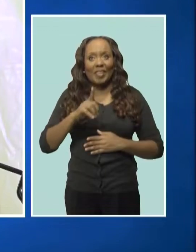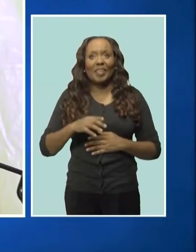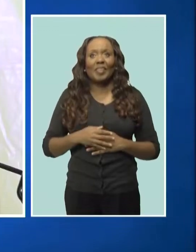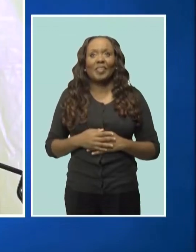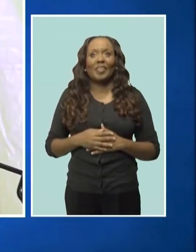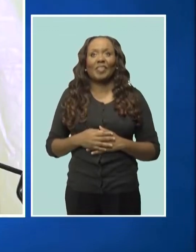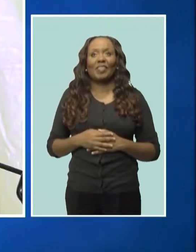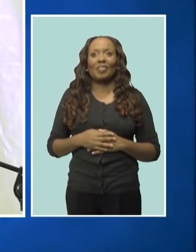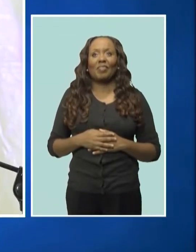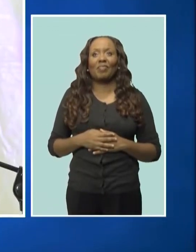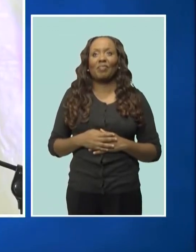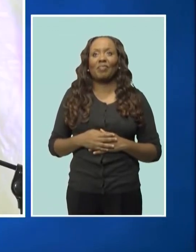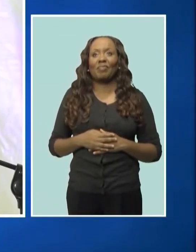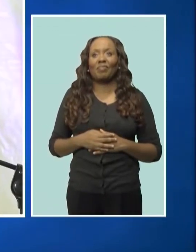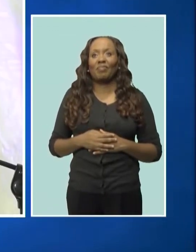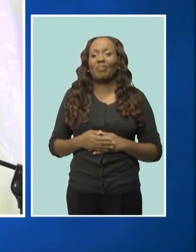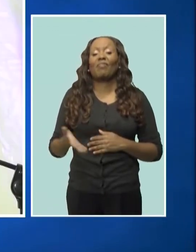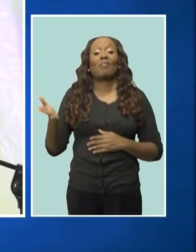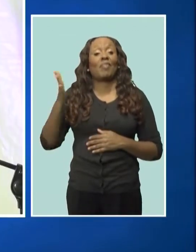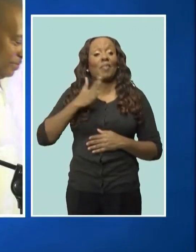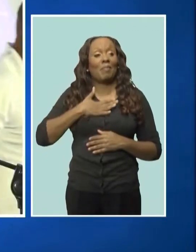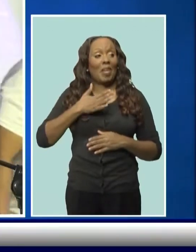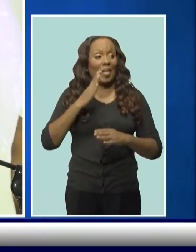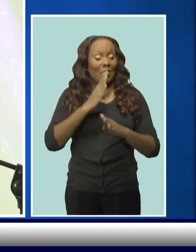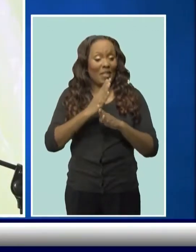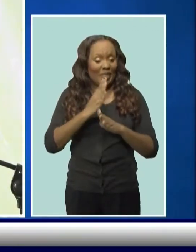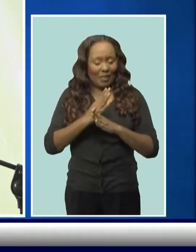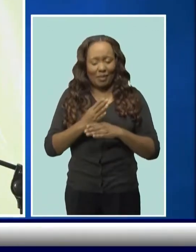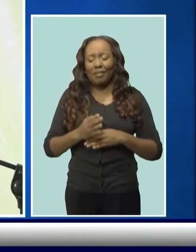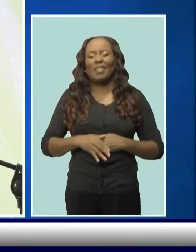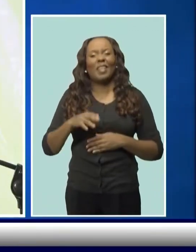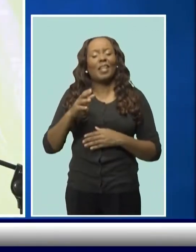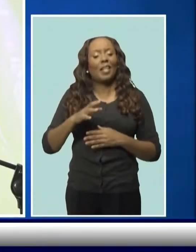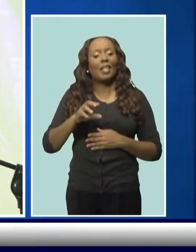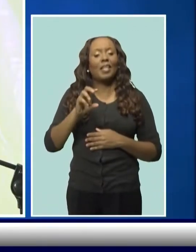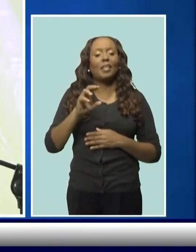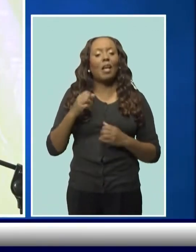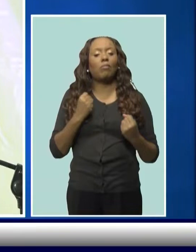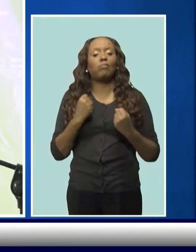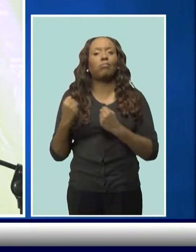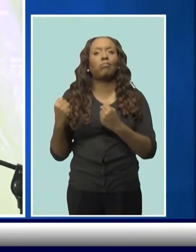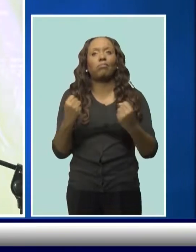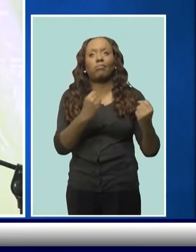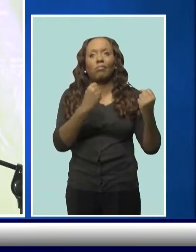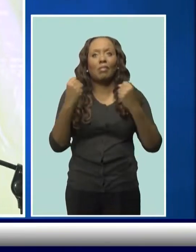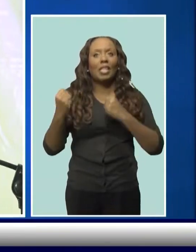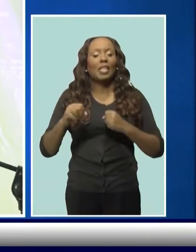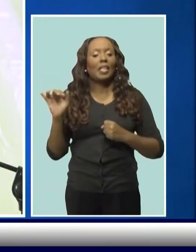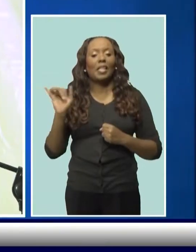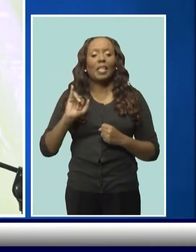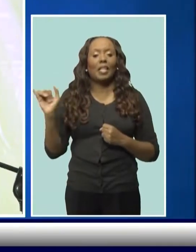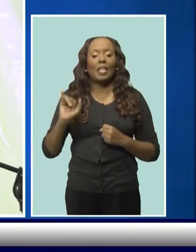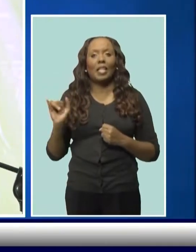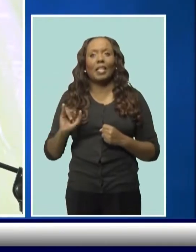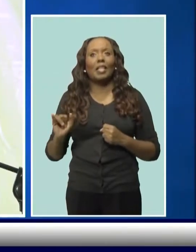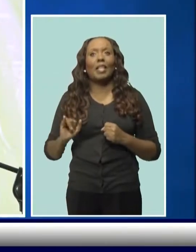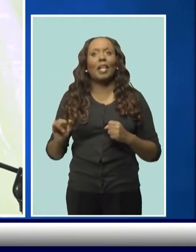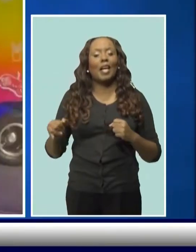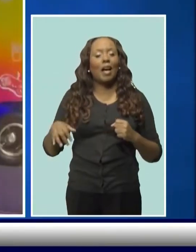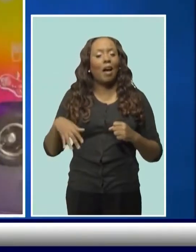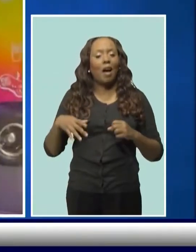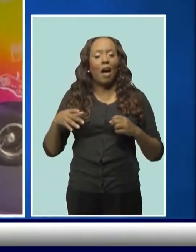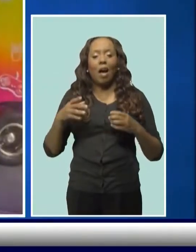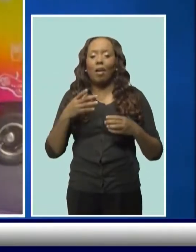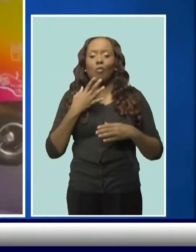Jono's Skate Bus is a mobile store which was originally a regular Hino Rainbow minibus.